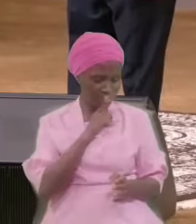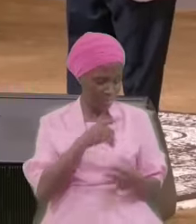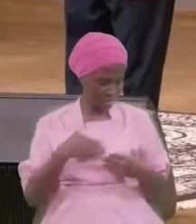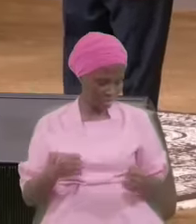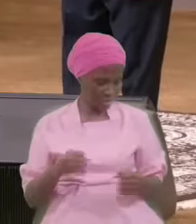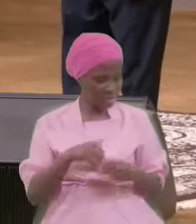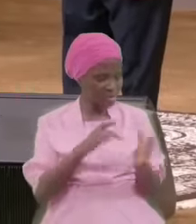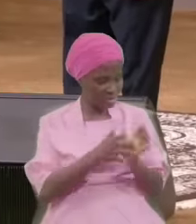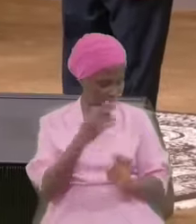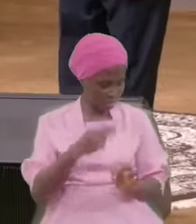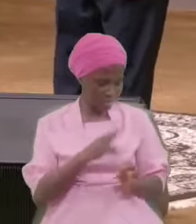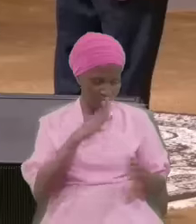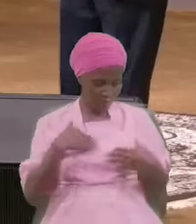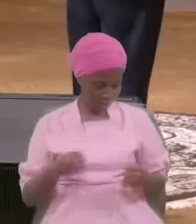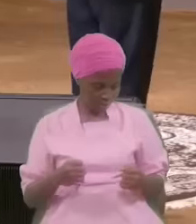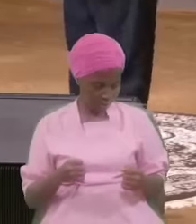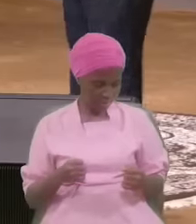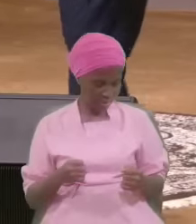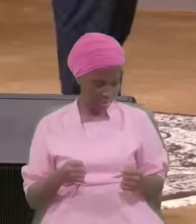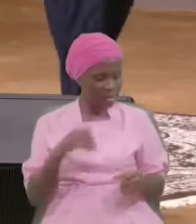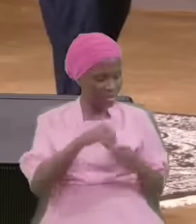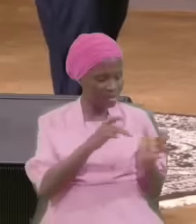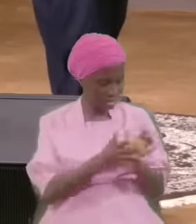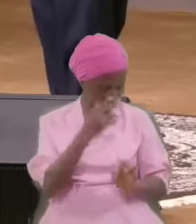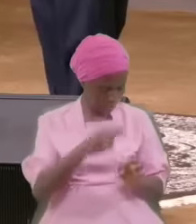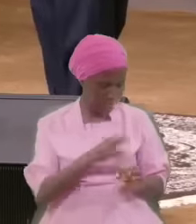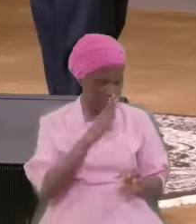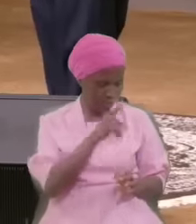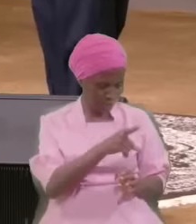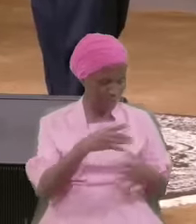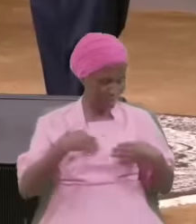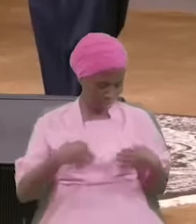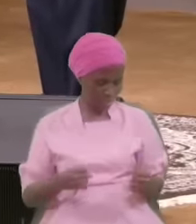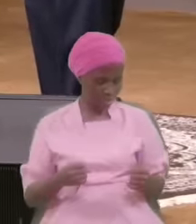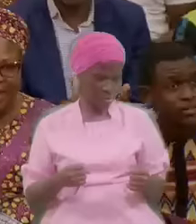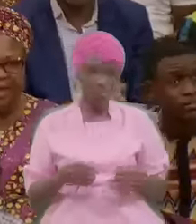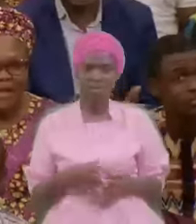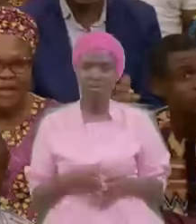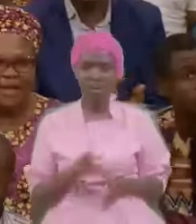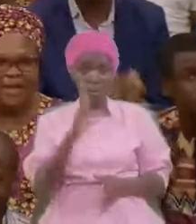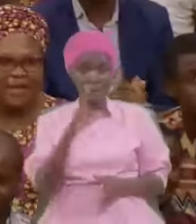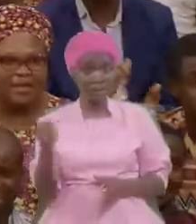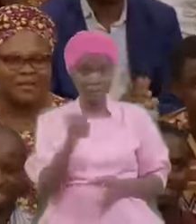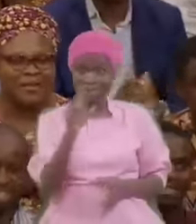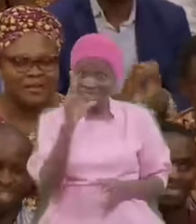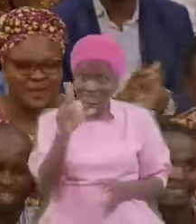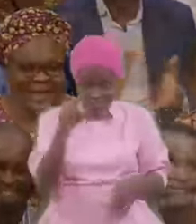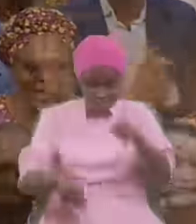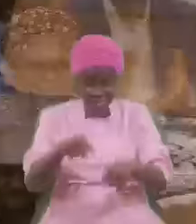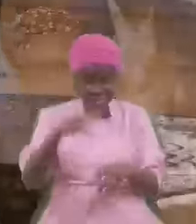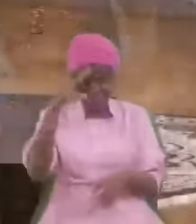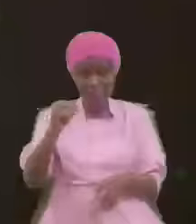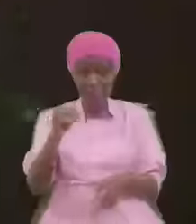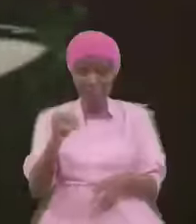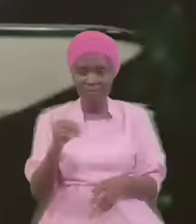In Jesus' name be healed. In Jesus' name be healed. Three of them, three of them.